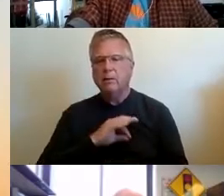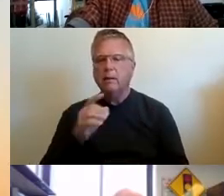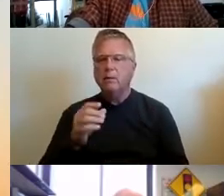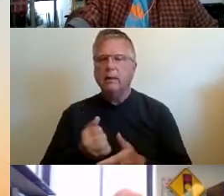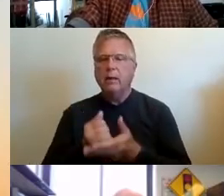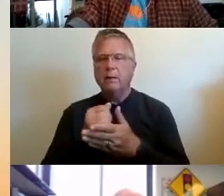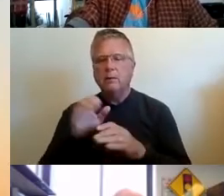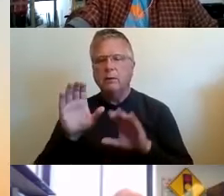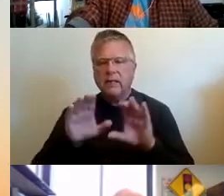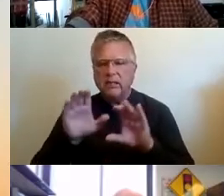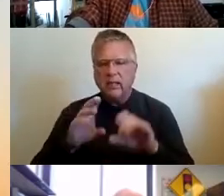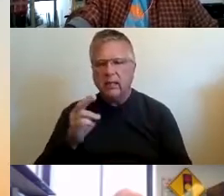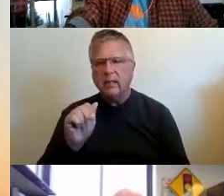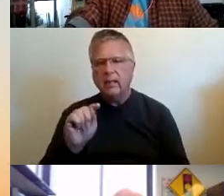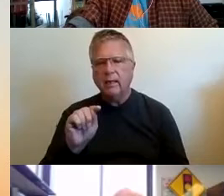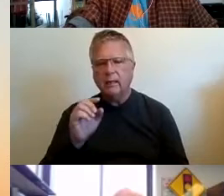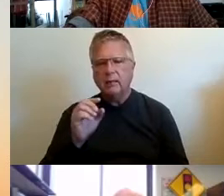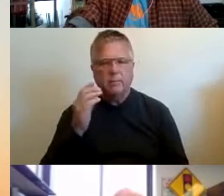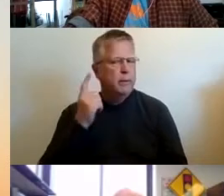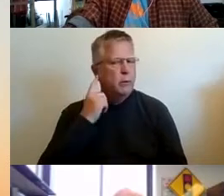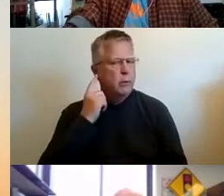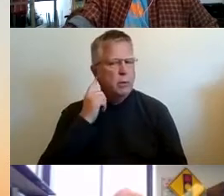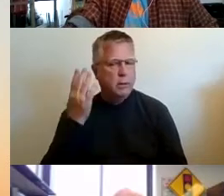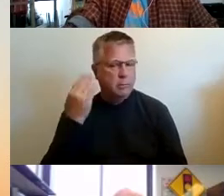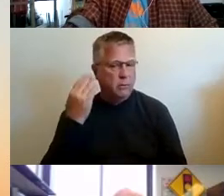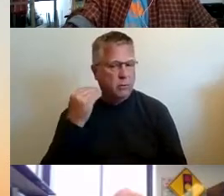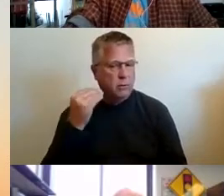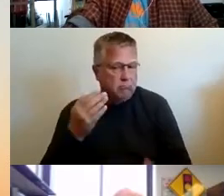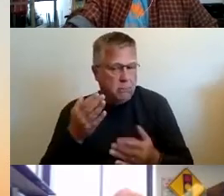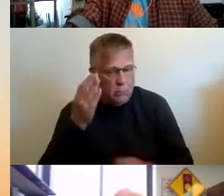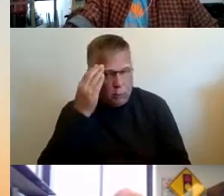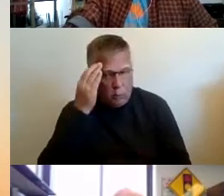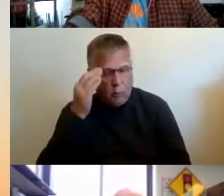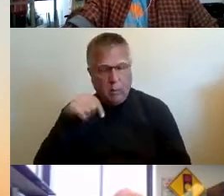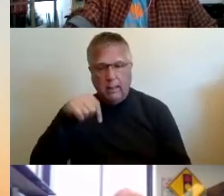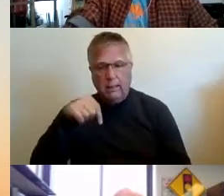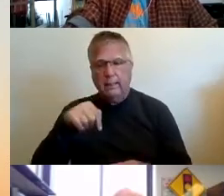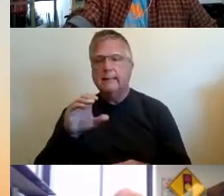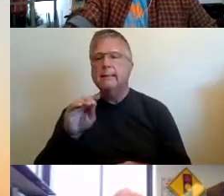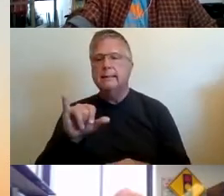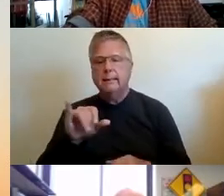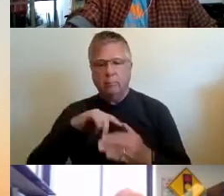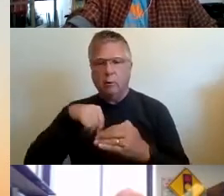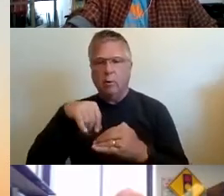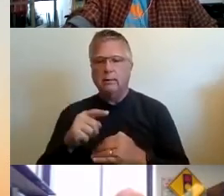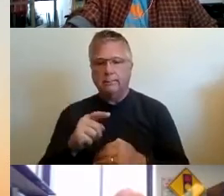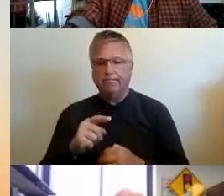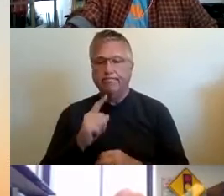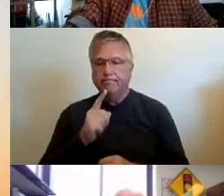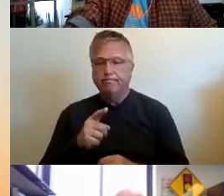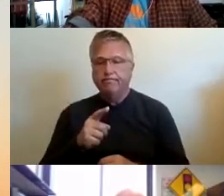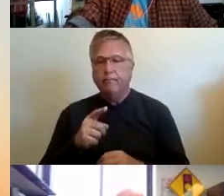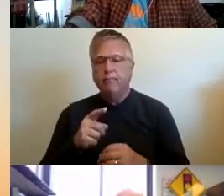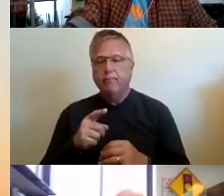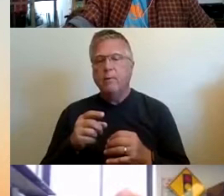you know, or as you might have heard before, this is a city project. This is a Move